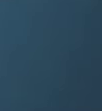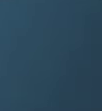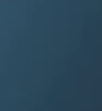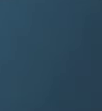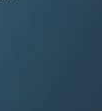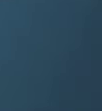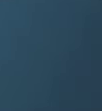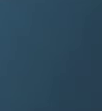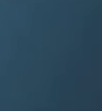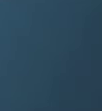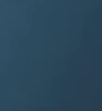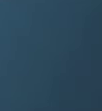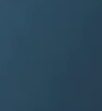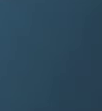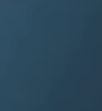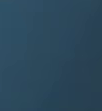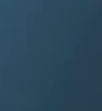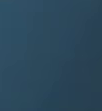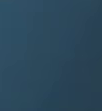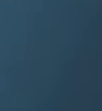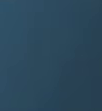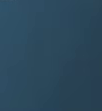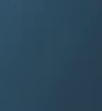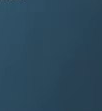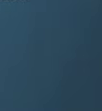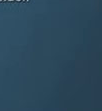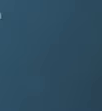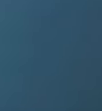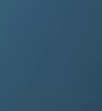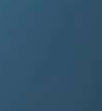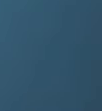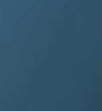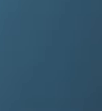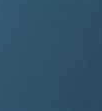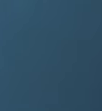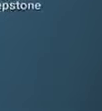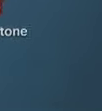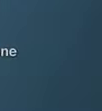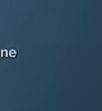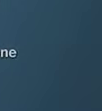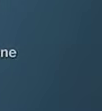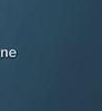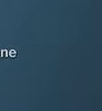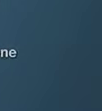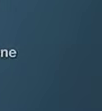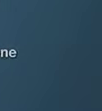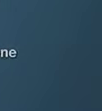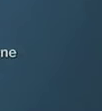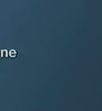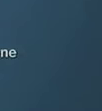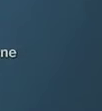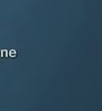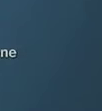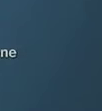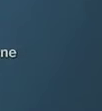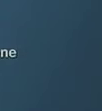although there are likely to be thunderstorms in this province, especially in the eastern parts. And we are expecting the wet weather to spread across KwaZulu-Natal